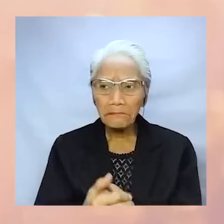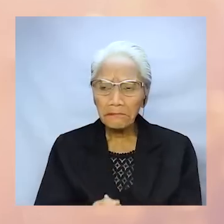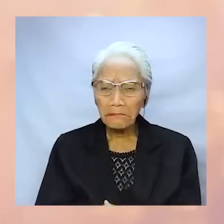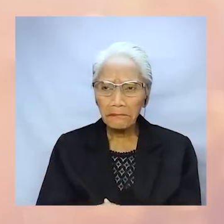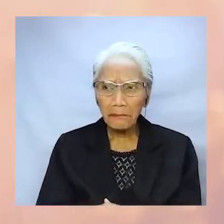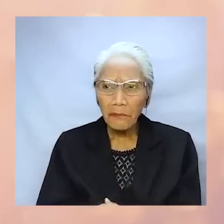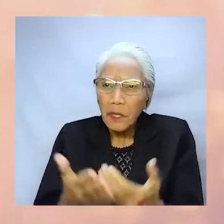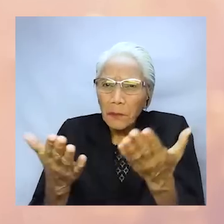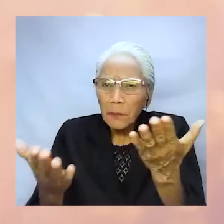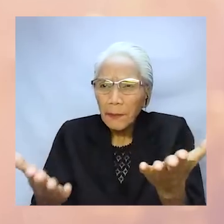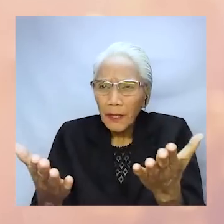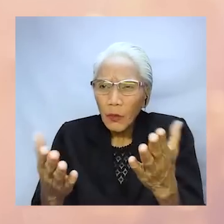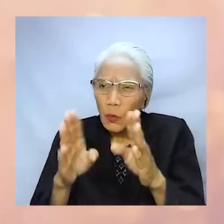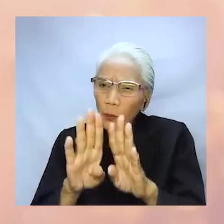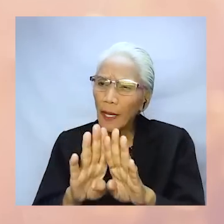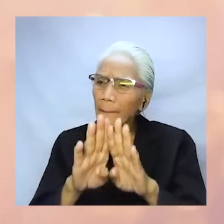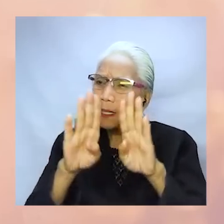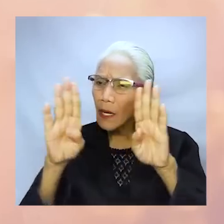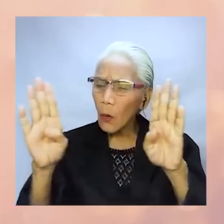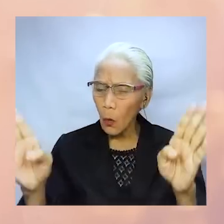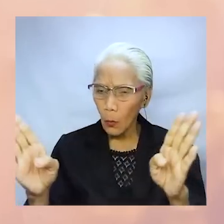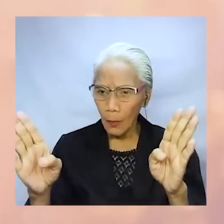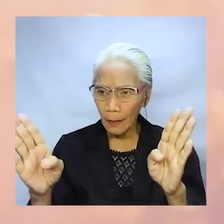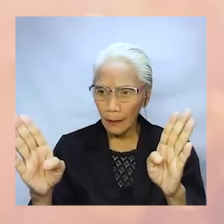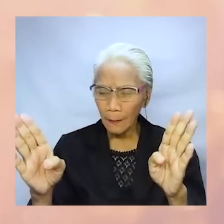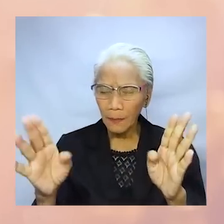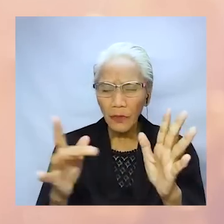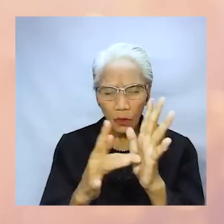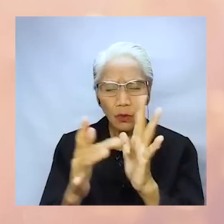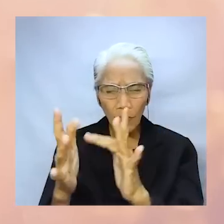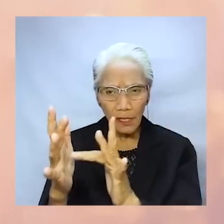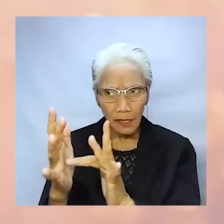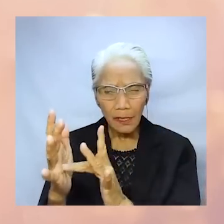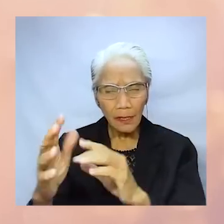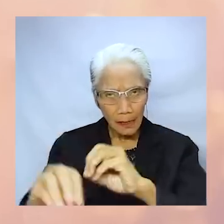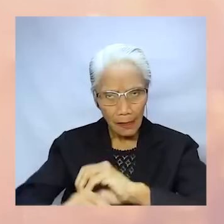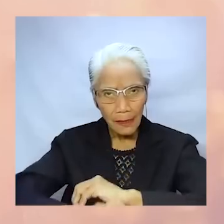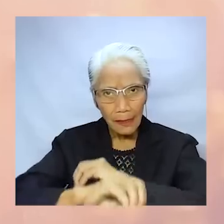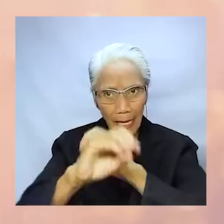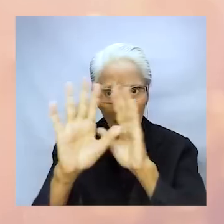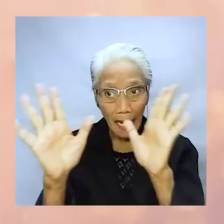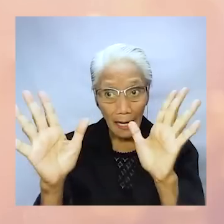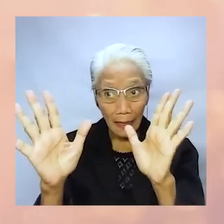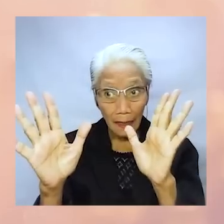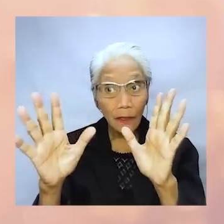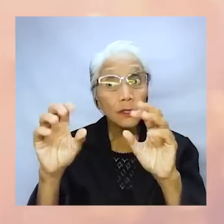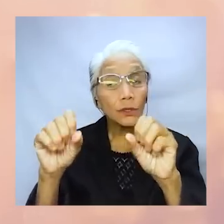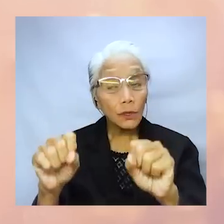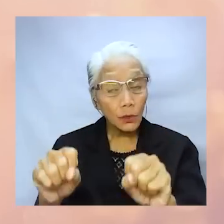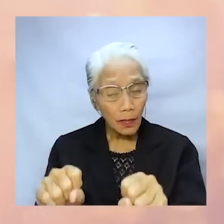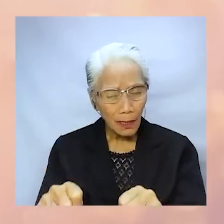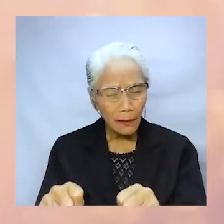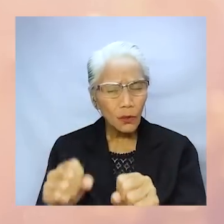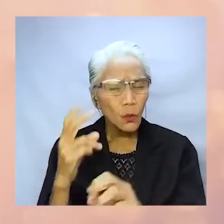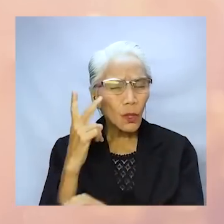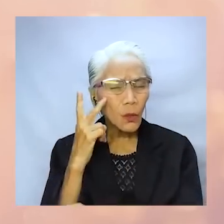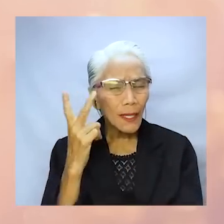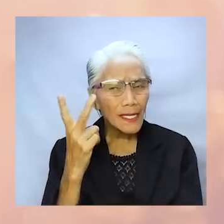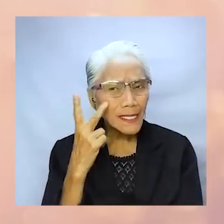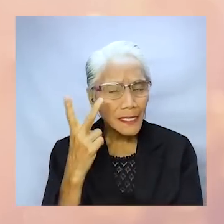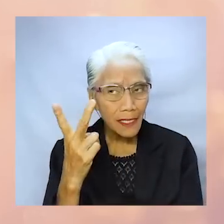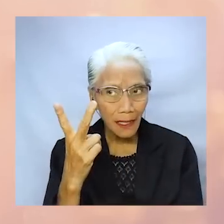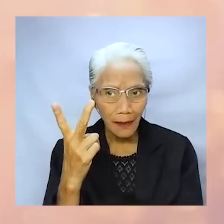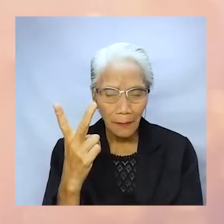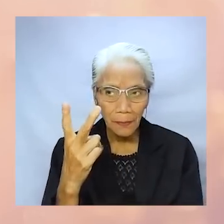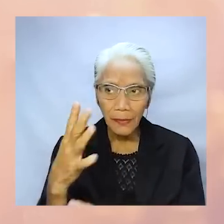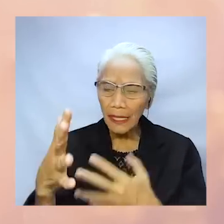open to Jesus' light so that we will see, even in